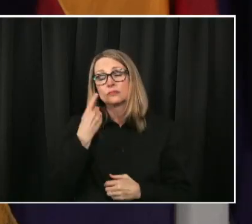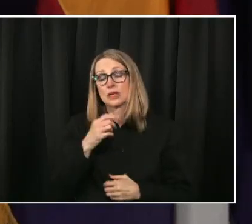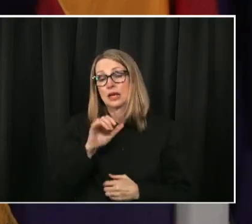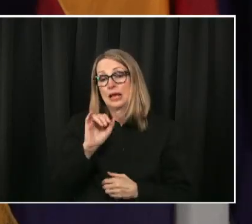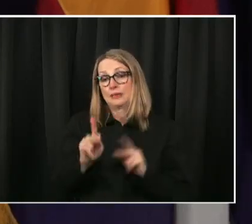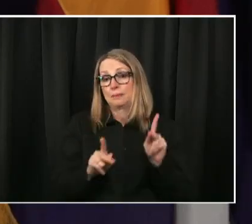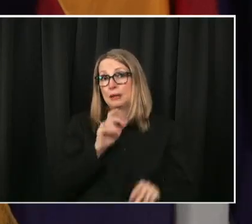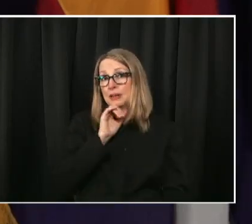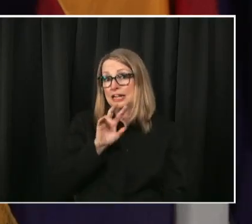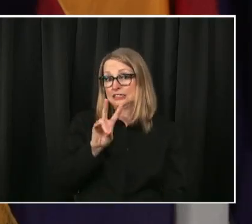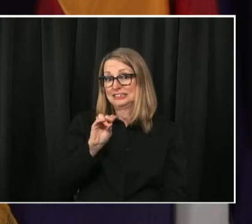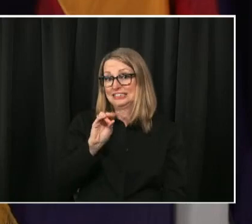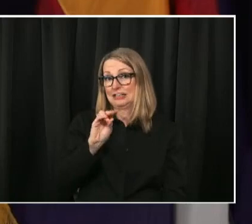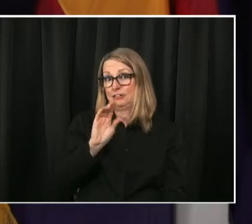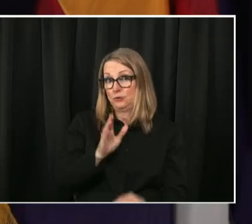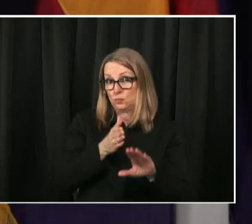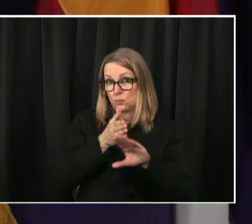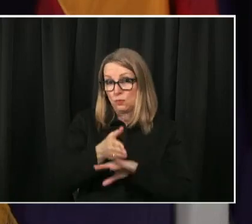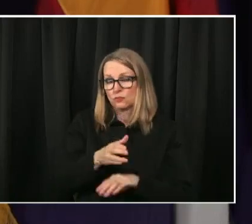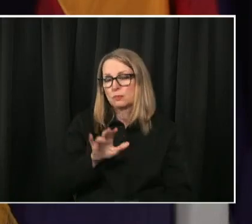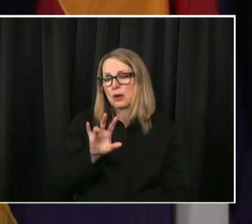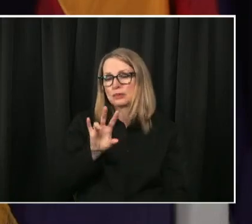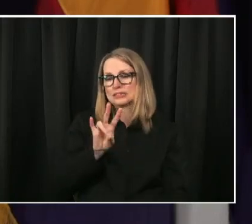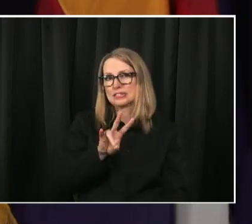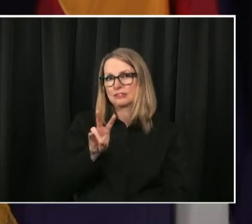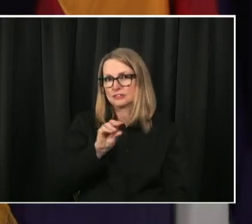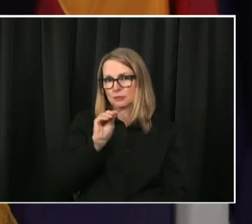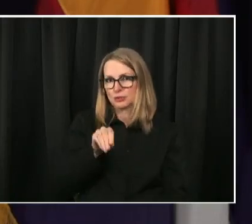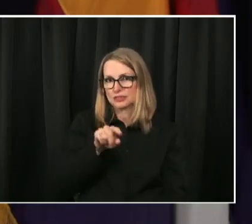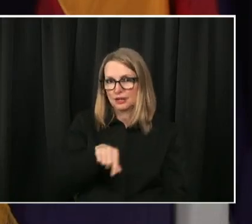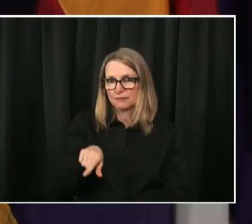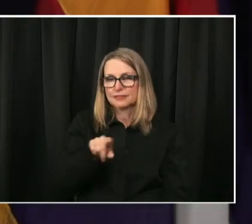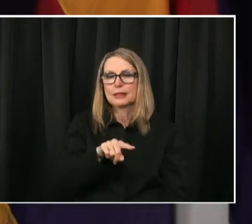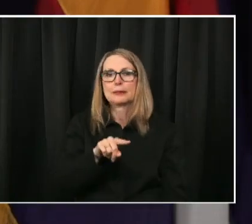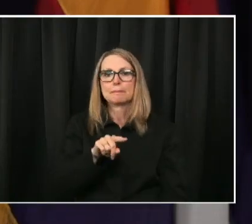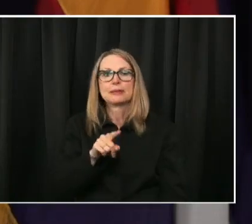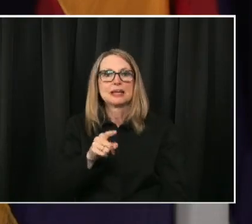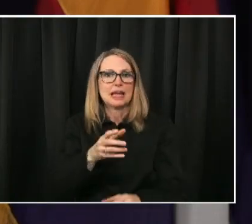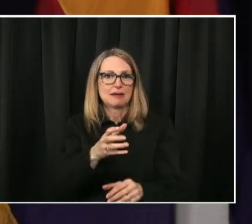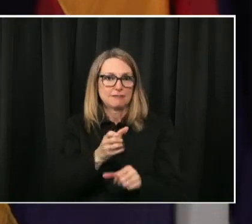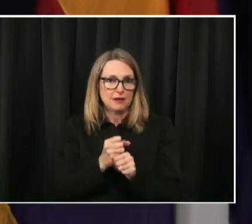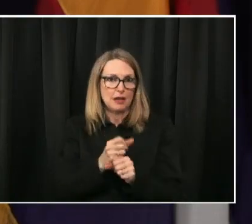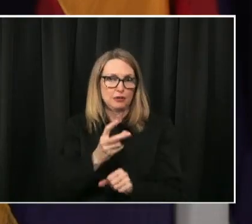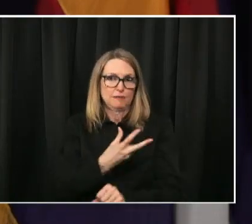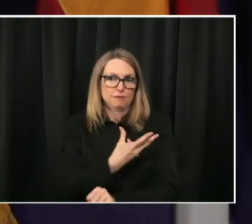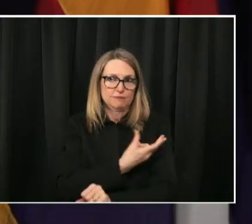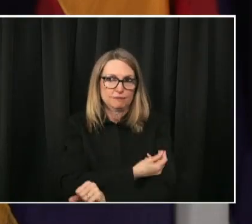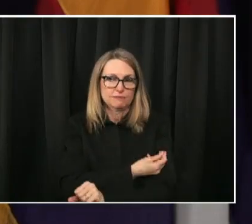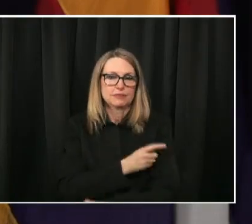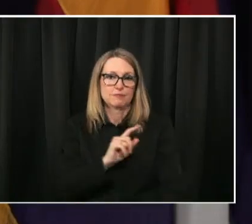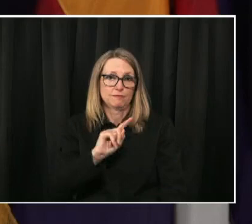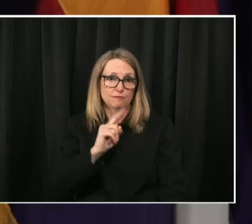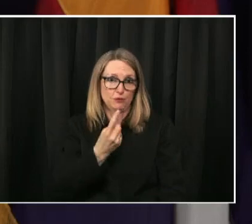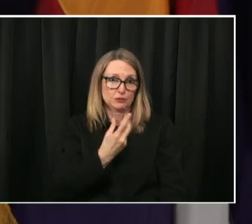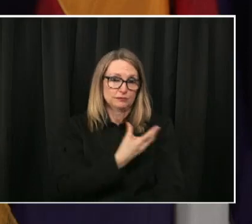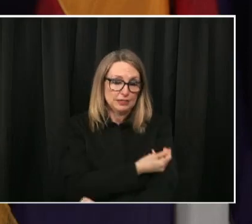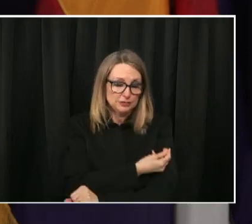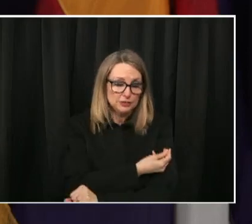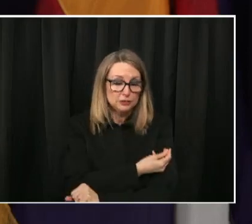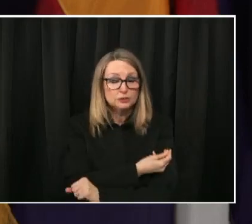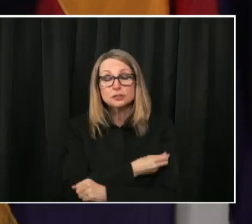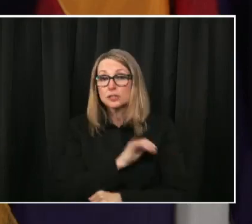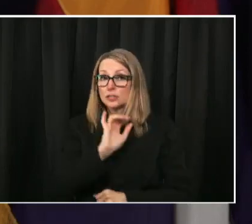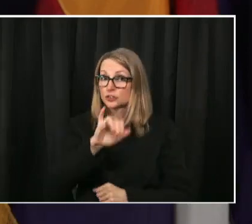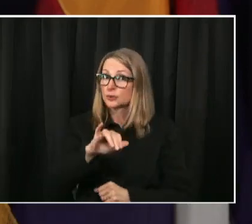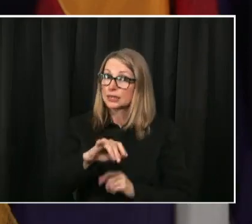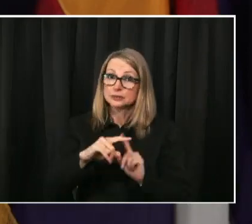and up have been fully vaccinated. Have at least received their first vaccination. And that's very good news. Many more